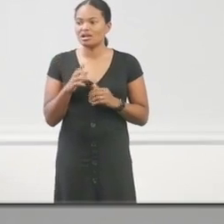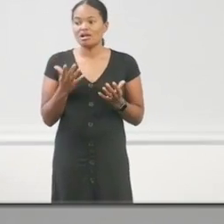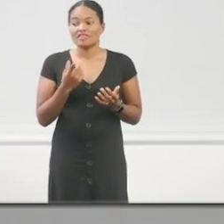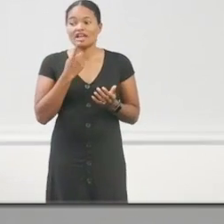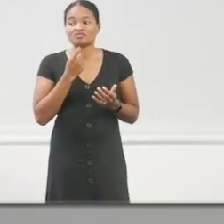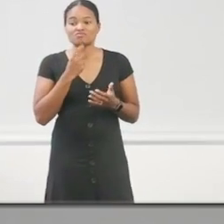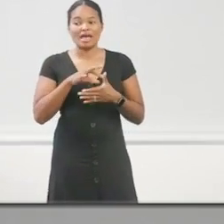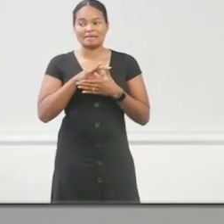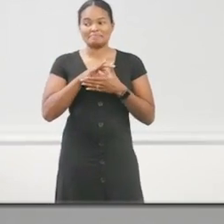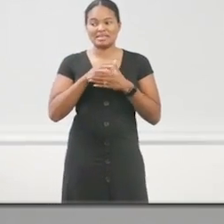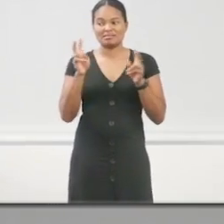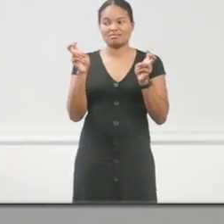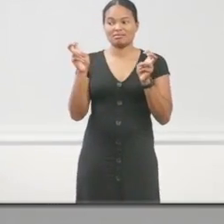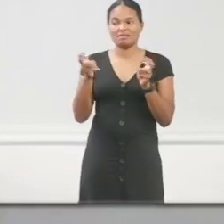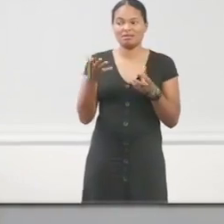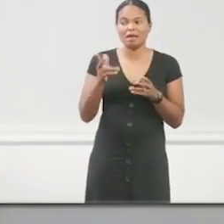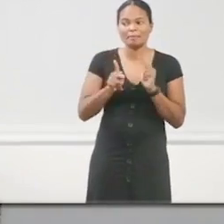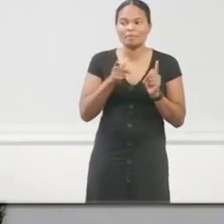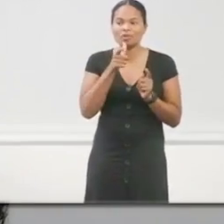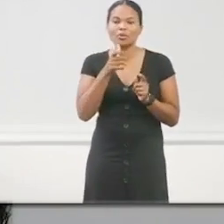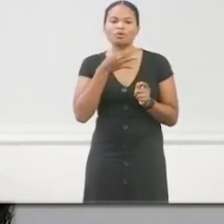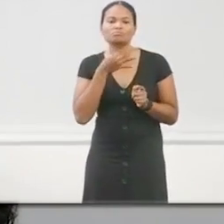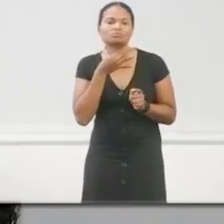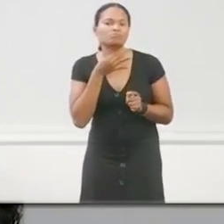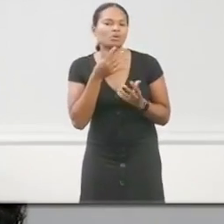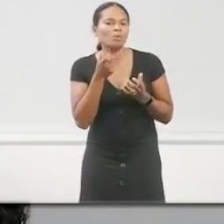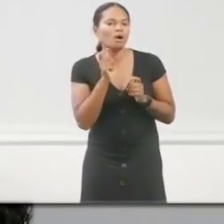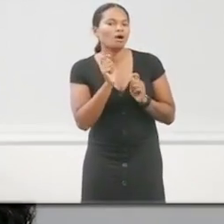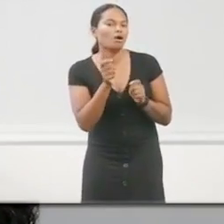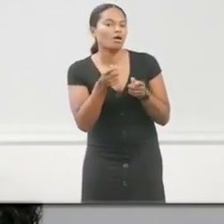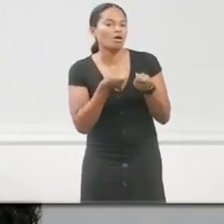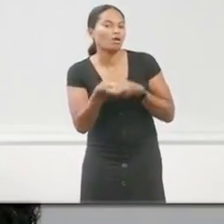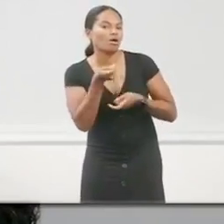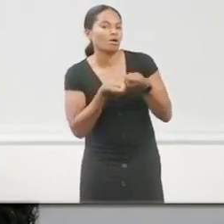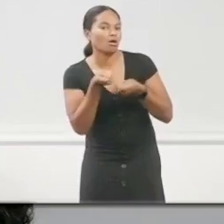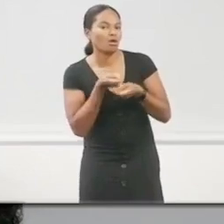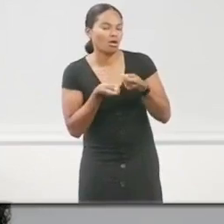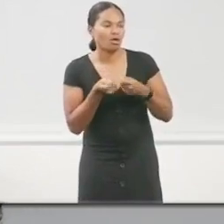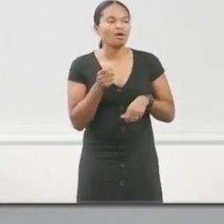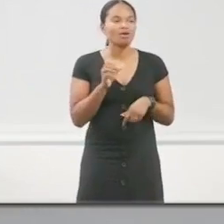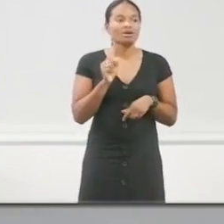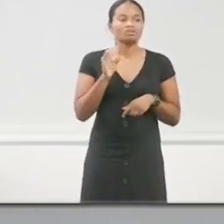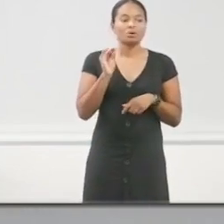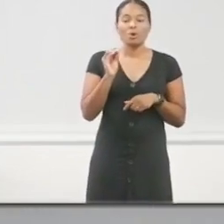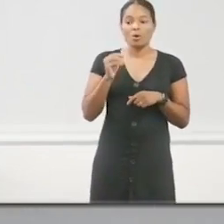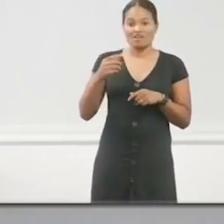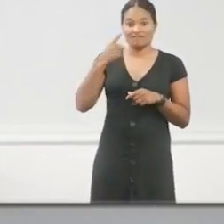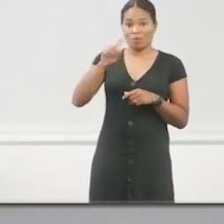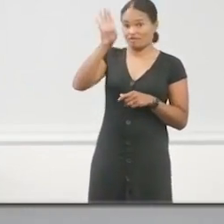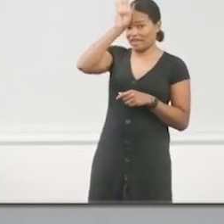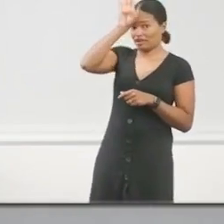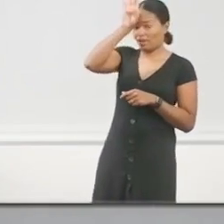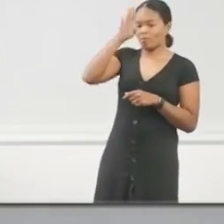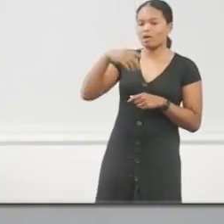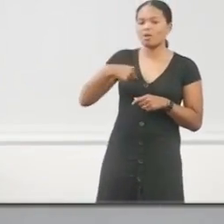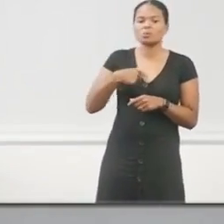after it. But I tell you, that's an opportunity, because I think to your point there, when you hear the fireside, what Melissa and I have done is we're just kind of giving